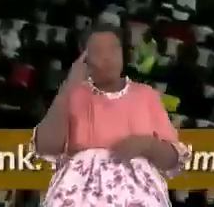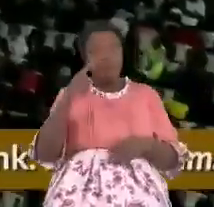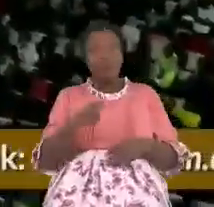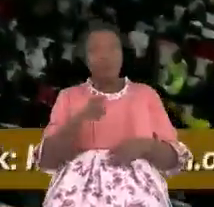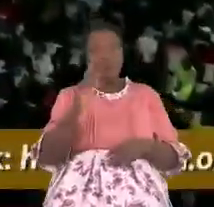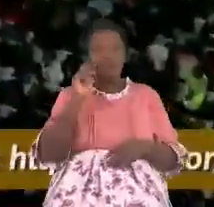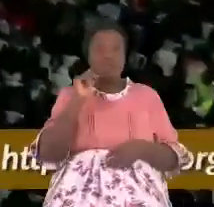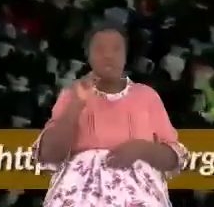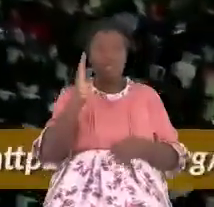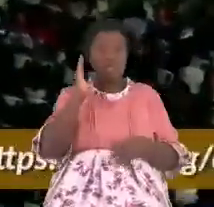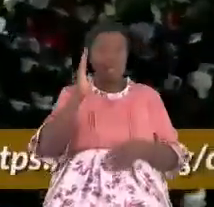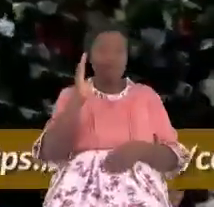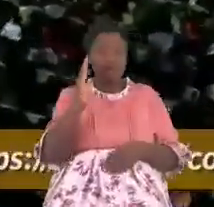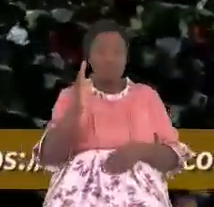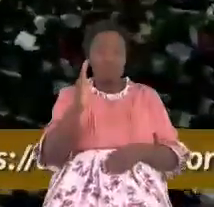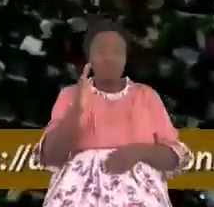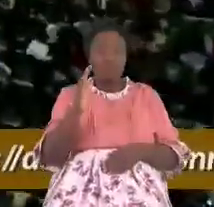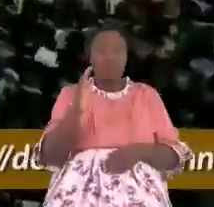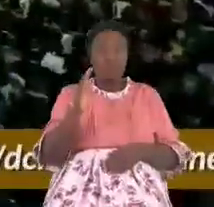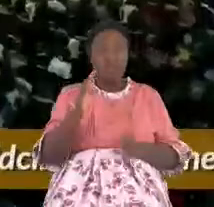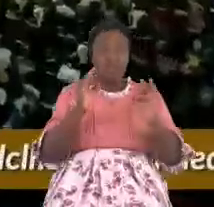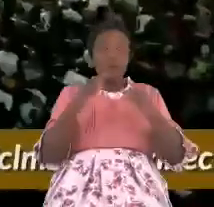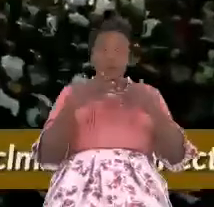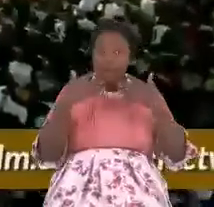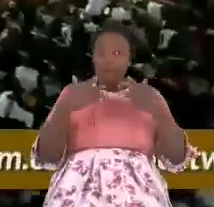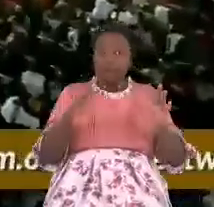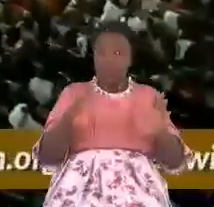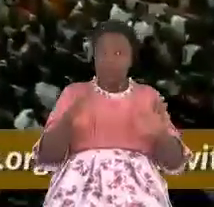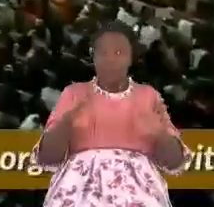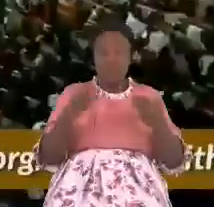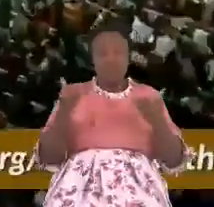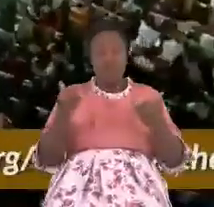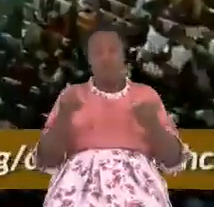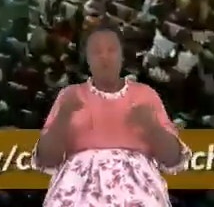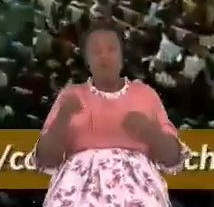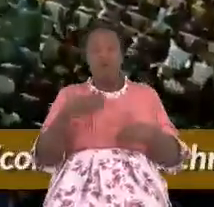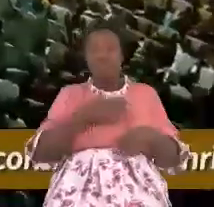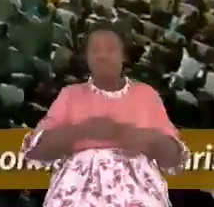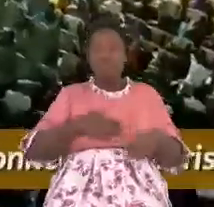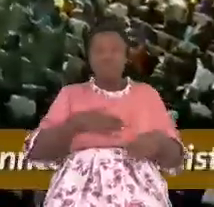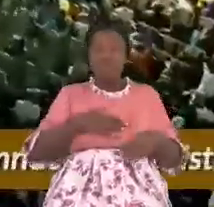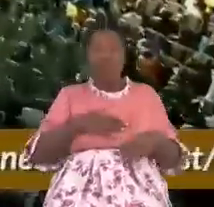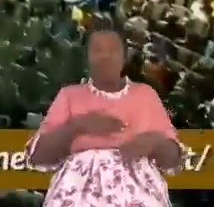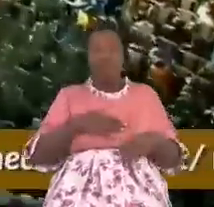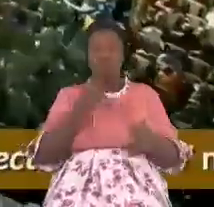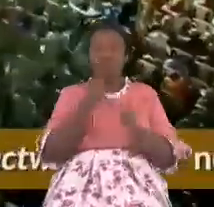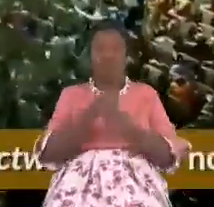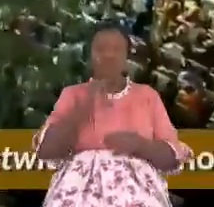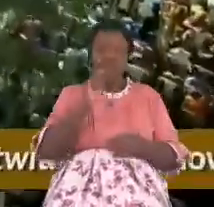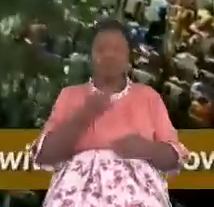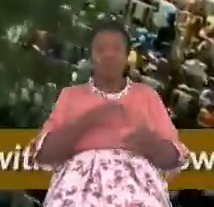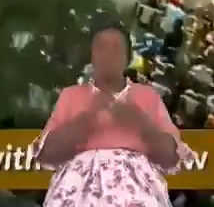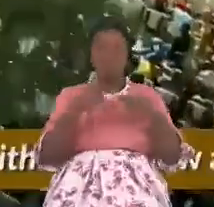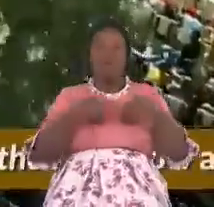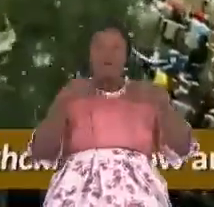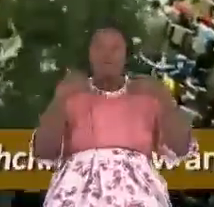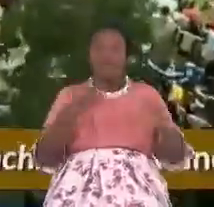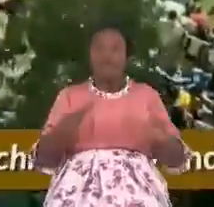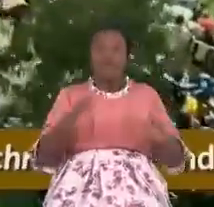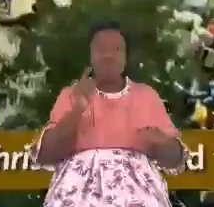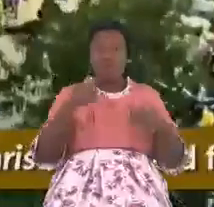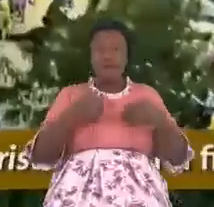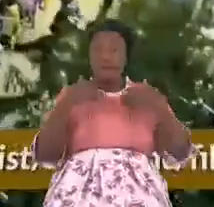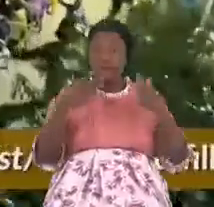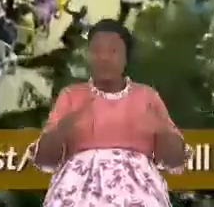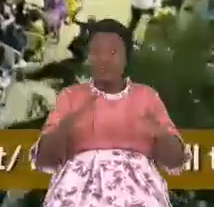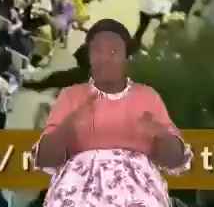And if you have finished in your segment, wave your hands at me. Let me know that you have finished. You have finished in your